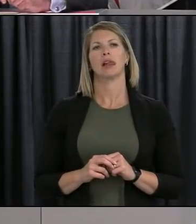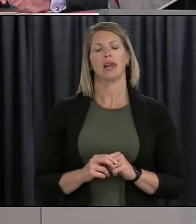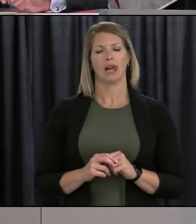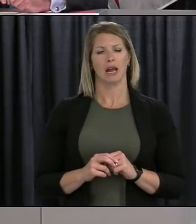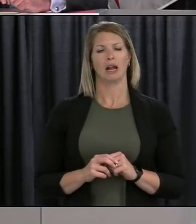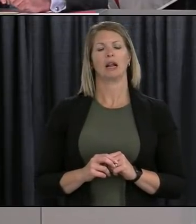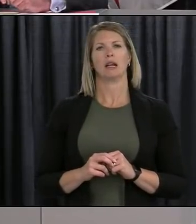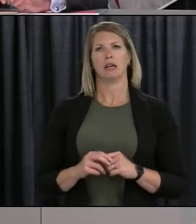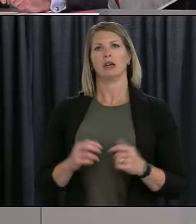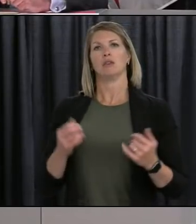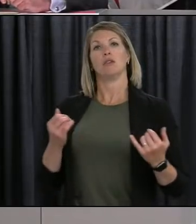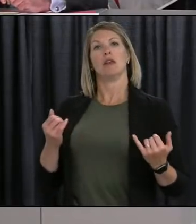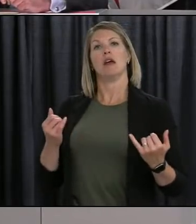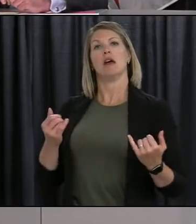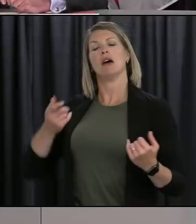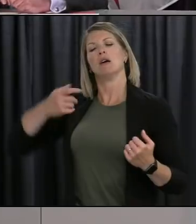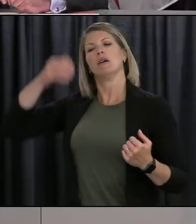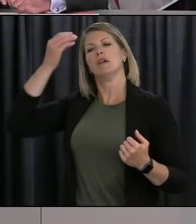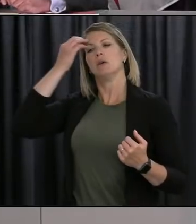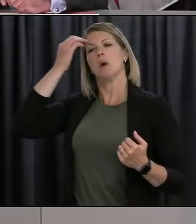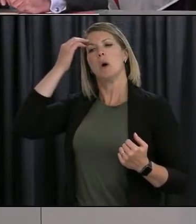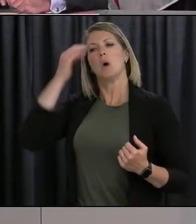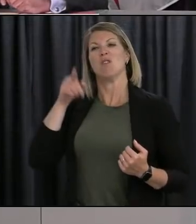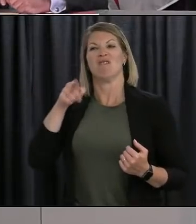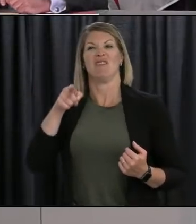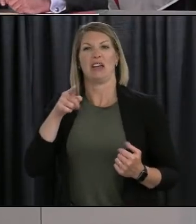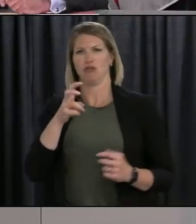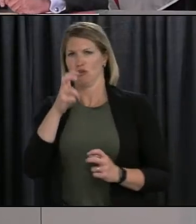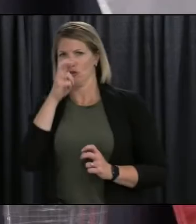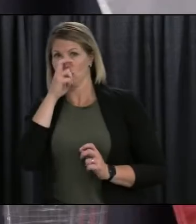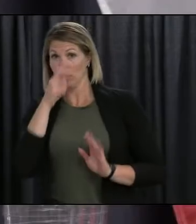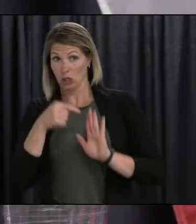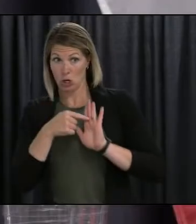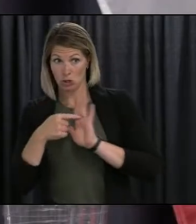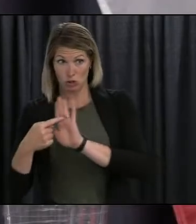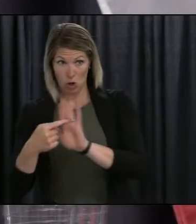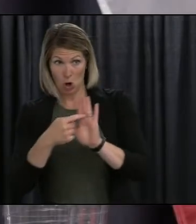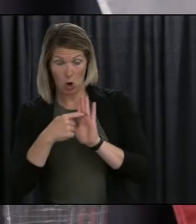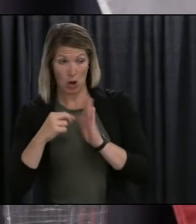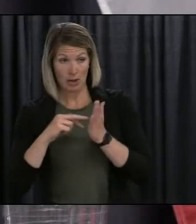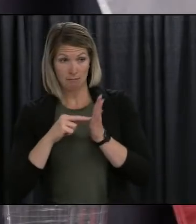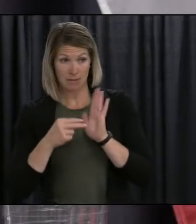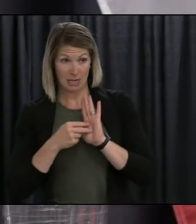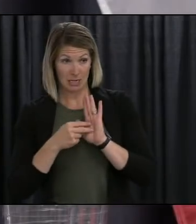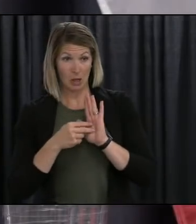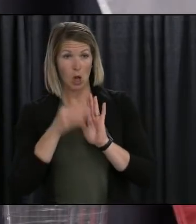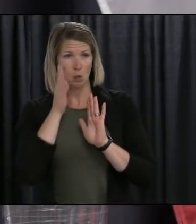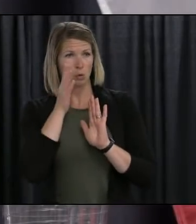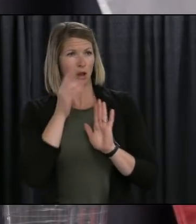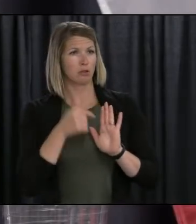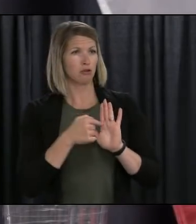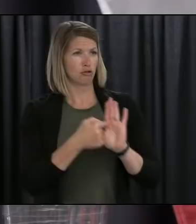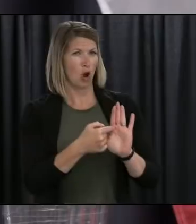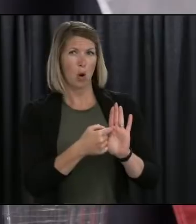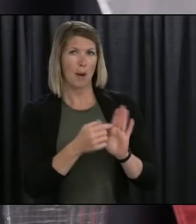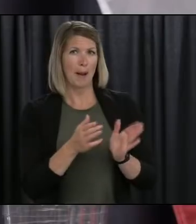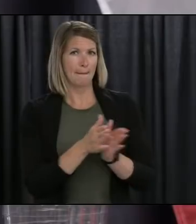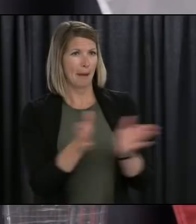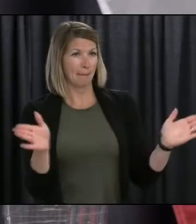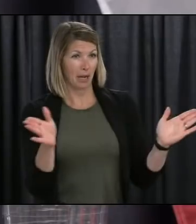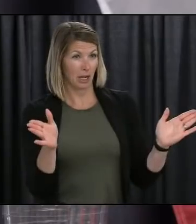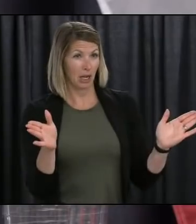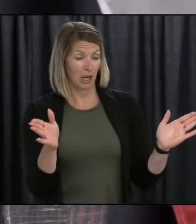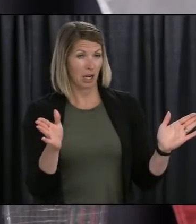public's faith in your messaging? Does it weaken it? We have a partnership.